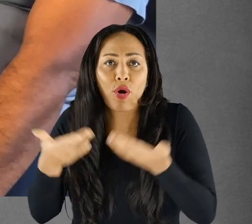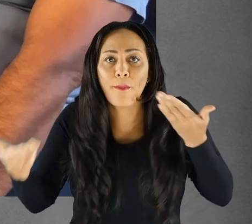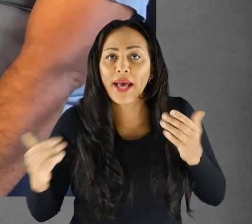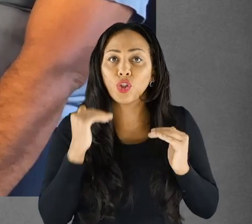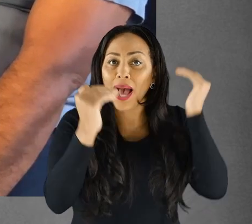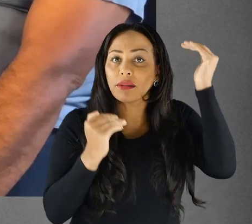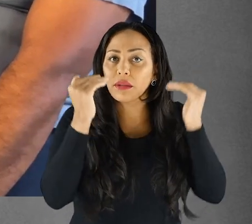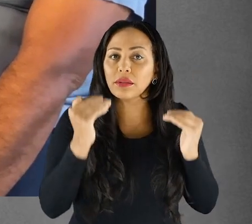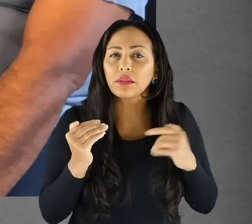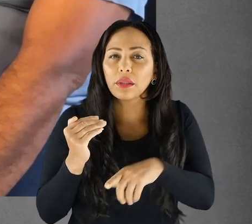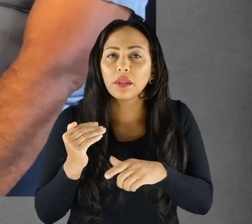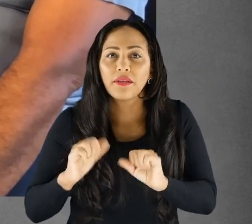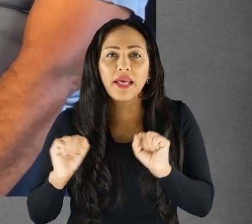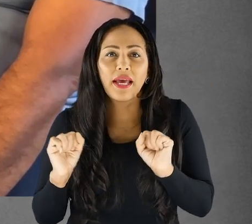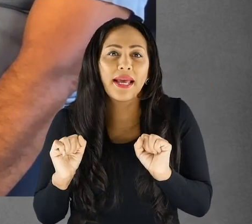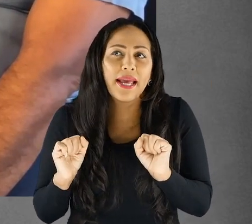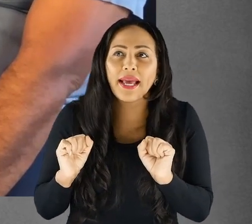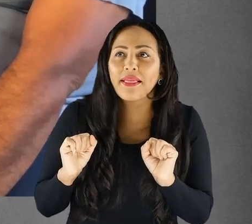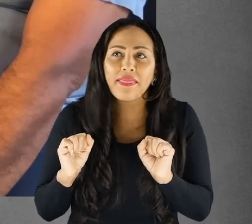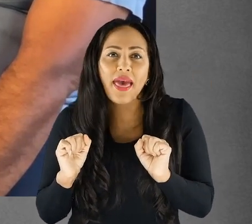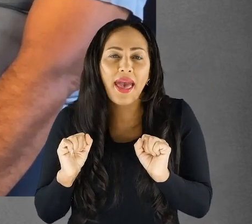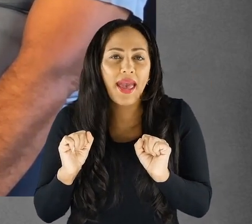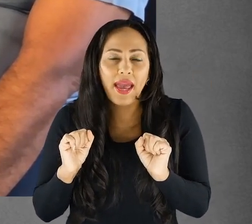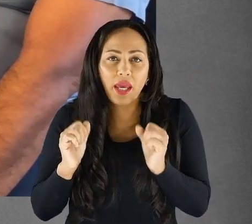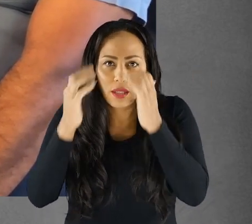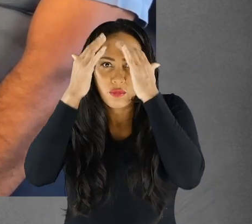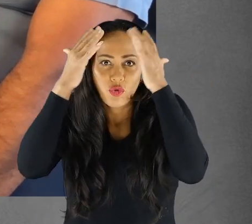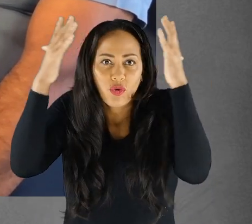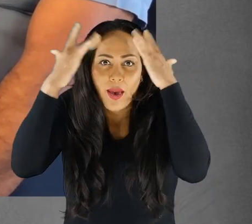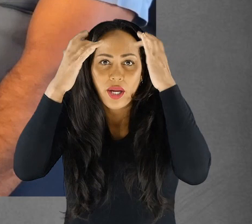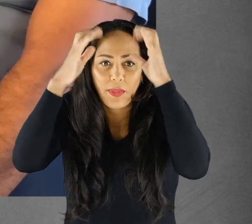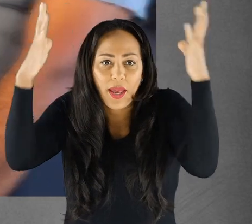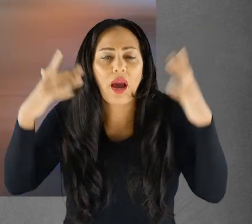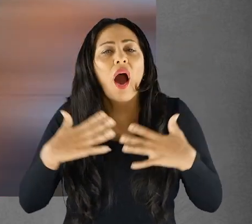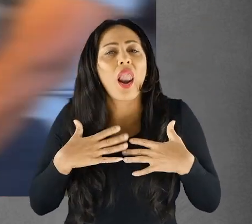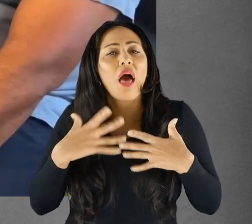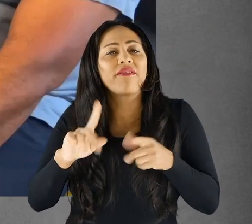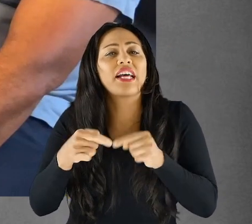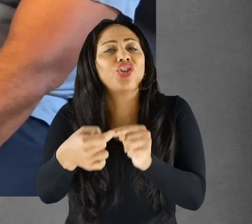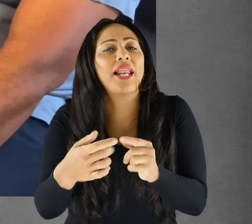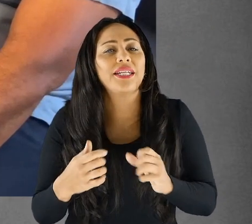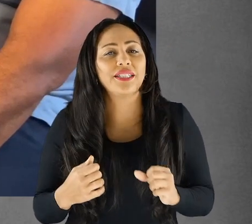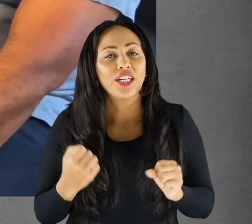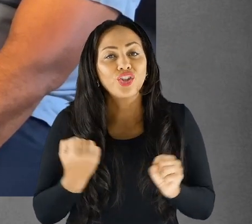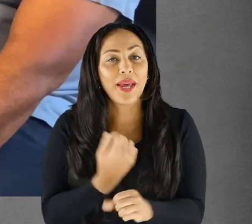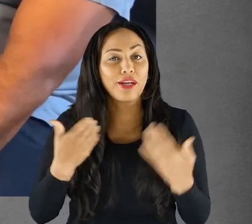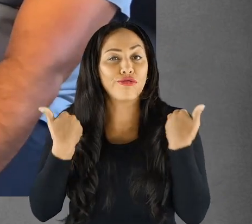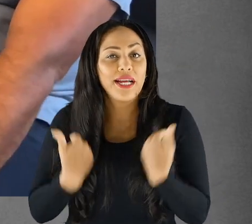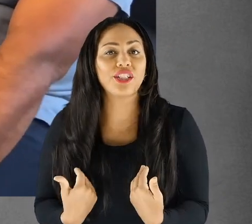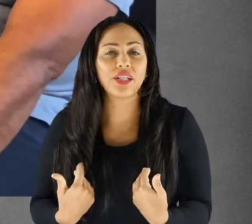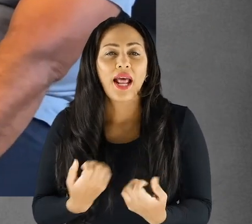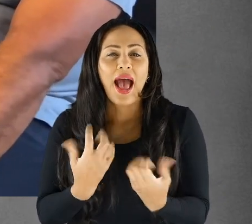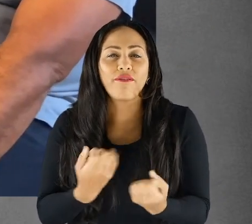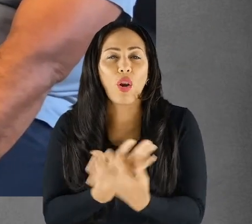than we can. They haven't maybe found, they haven't unlearned profundity yet, so I really loved